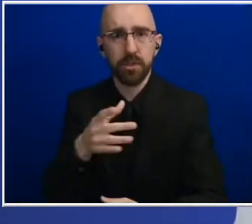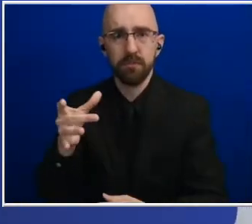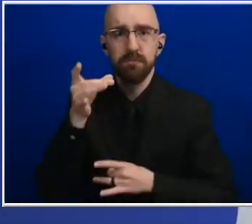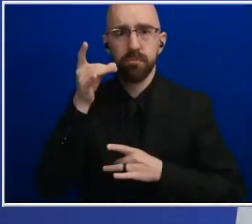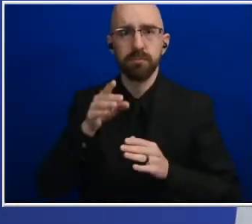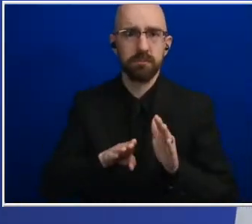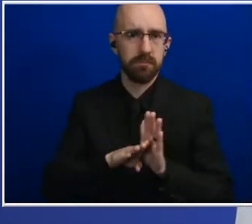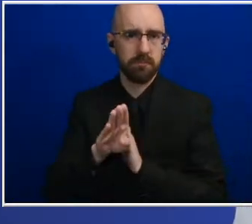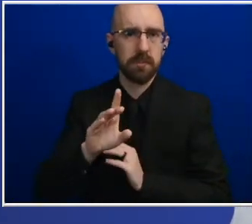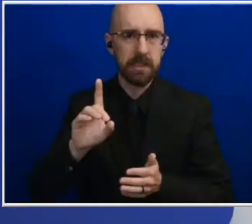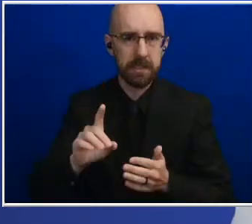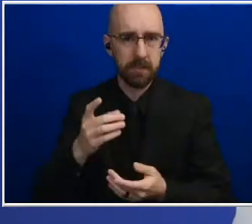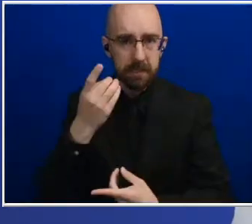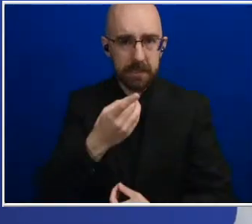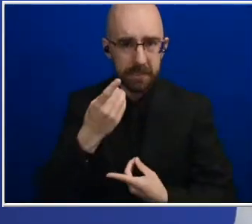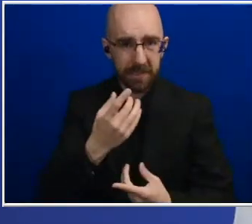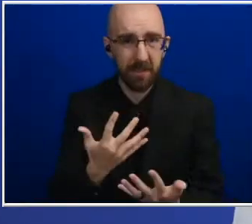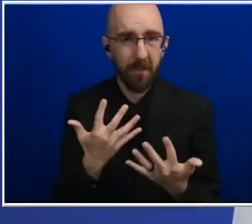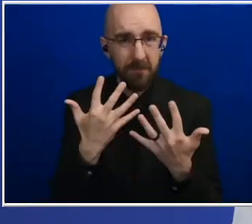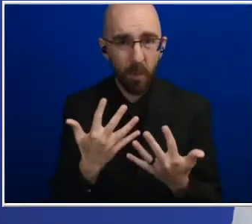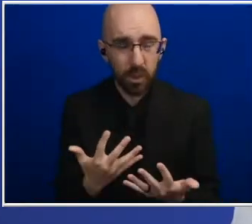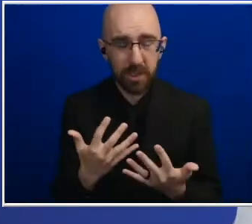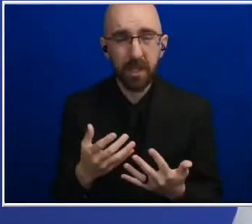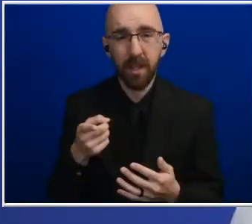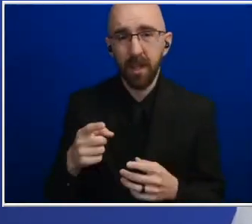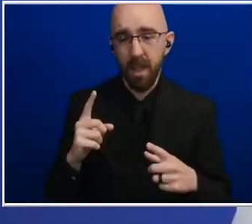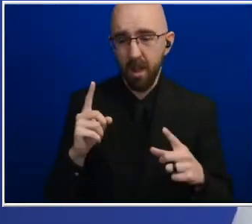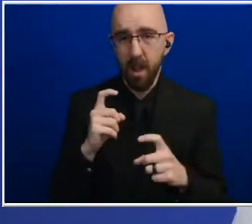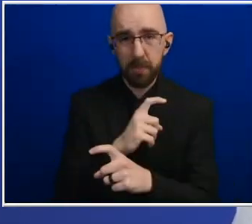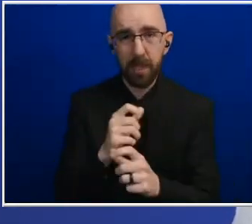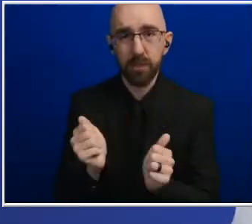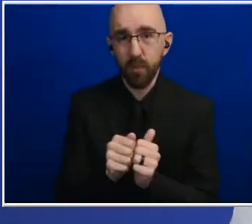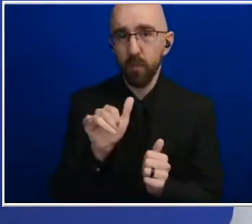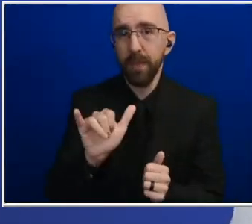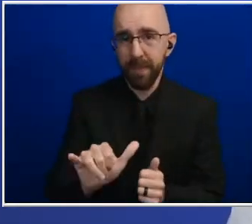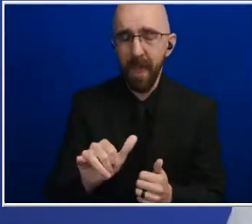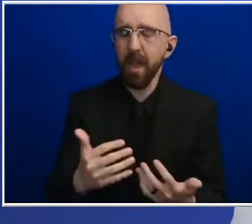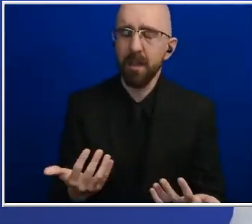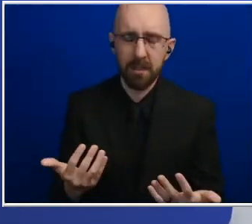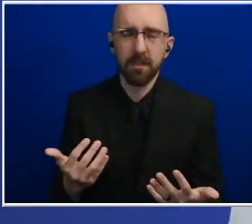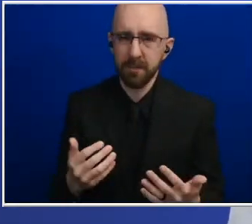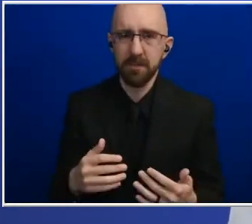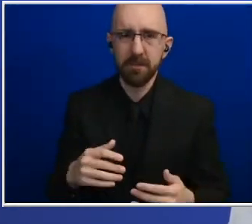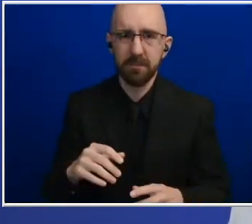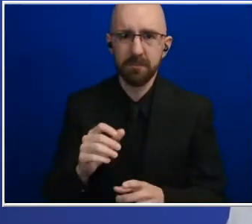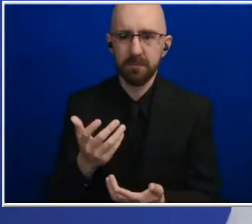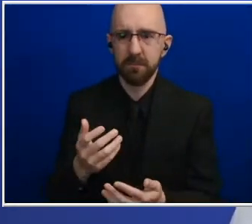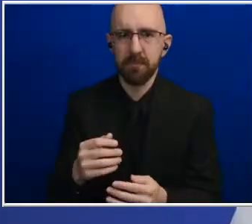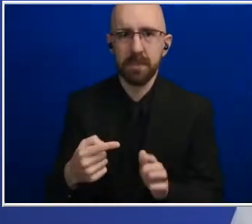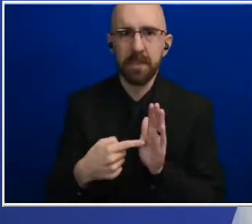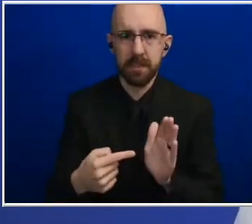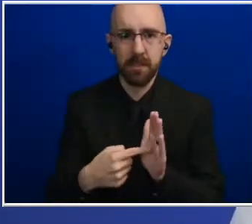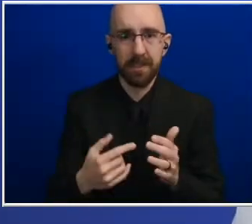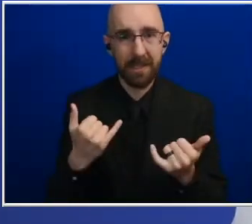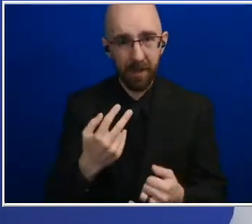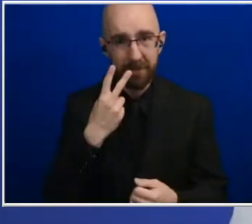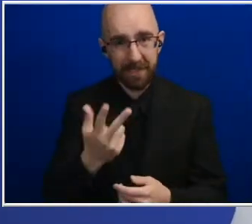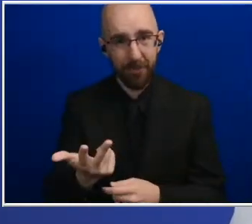And unfortunately, the complications that come along with it. And also, as we have seen now, 3 deaths as well. And so I think that